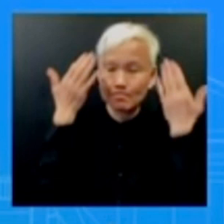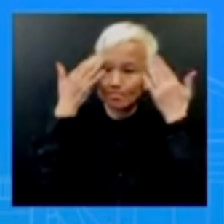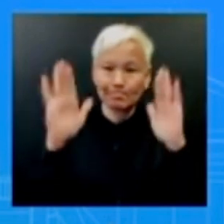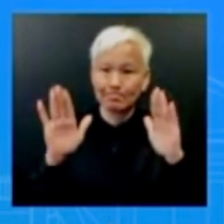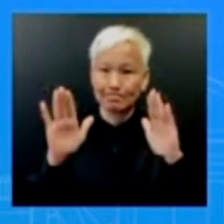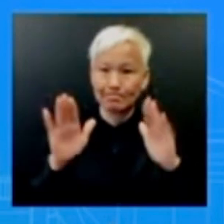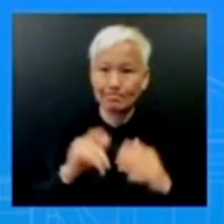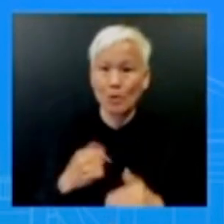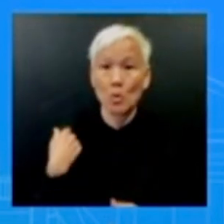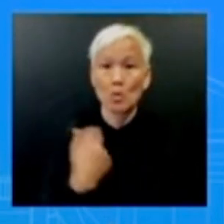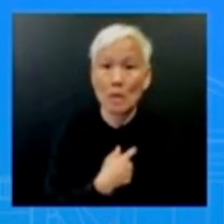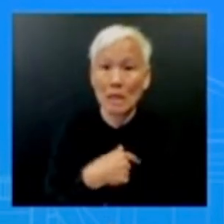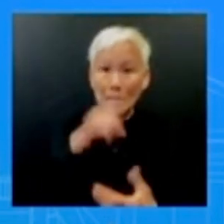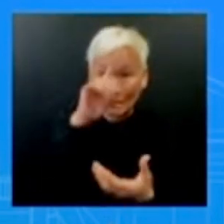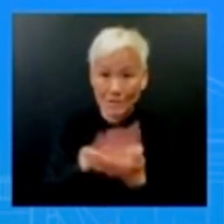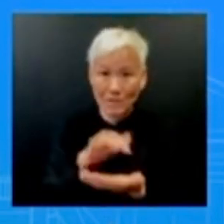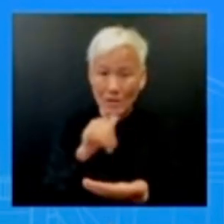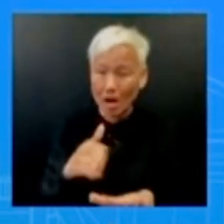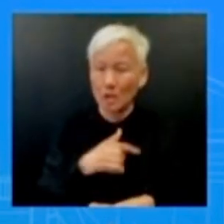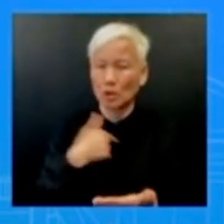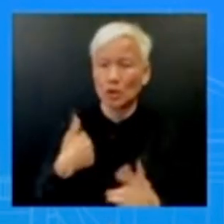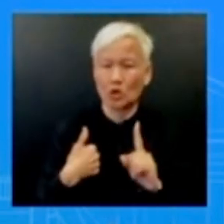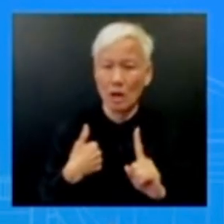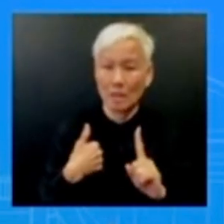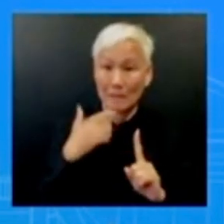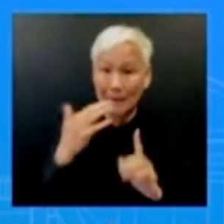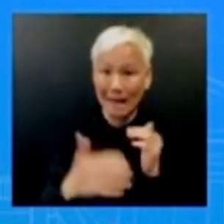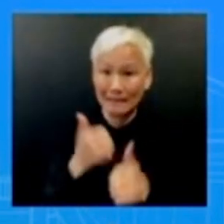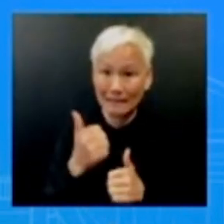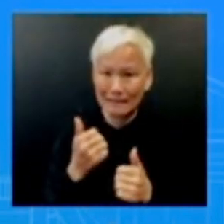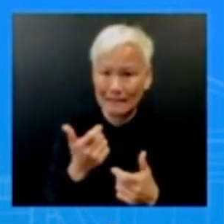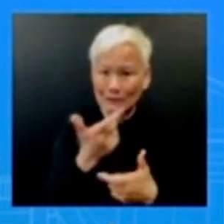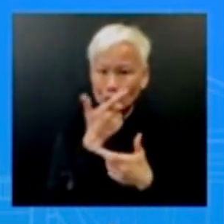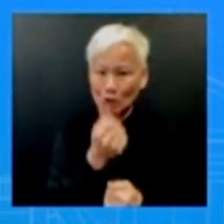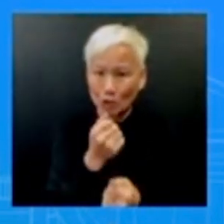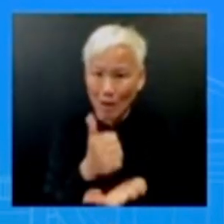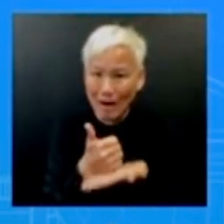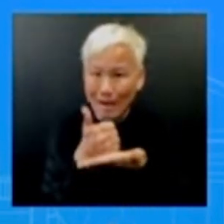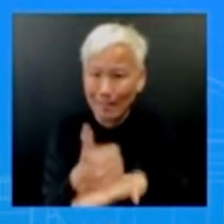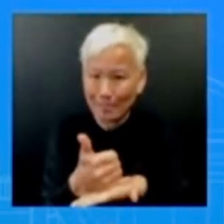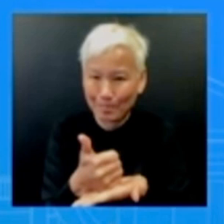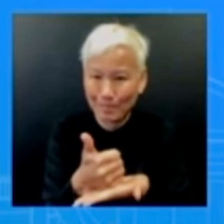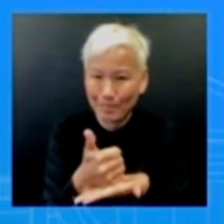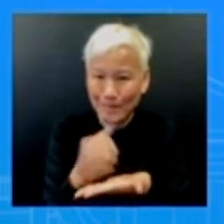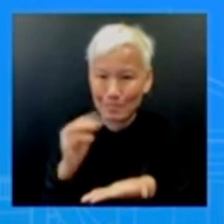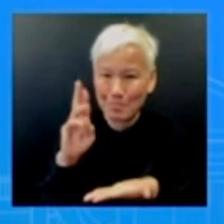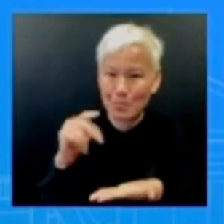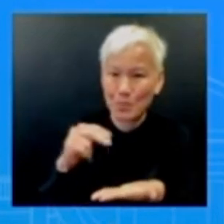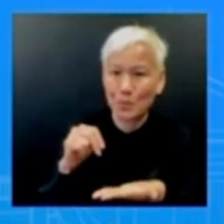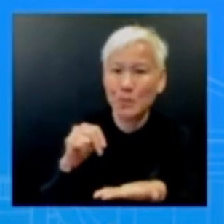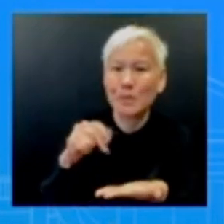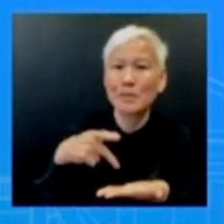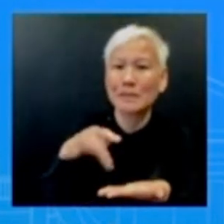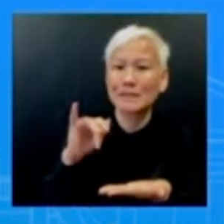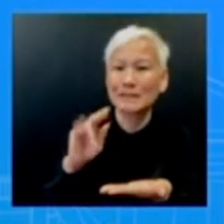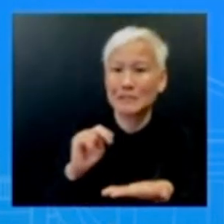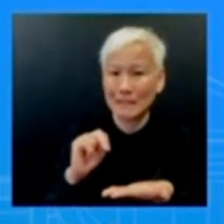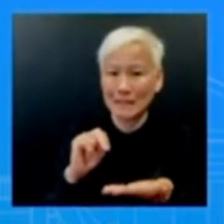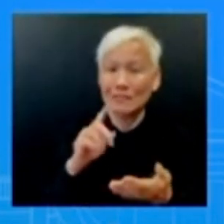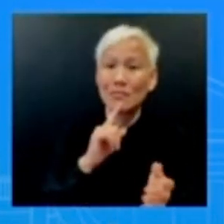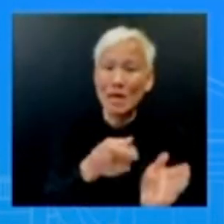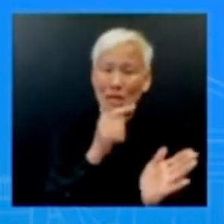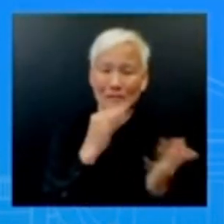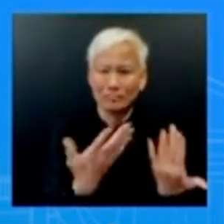China's best interest to do that, to help Mr. Putin slaughter innocent Ukrainians. It's hard to believe that they would think that that's in their best interest. It would also